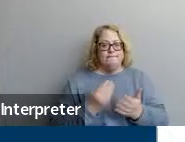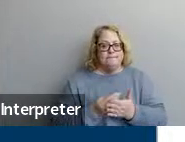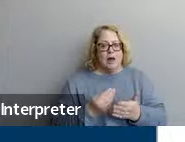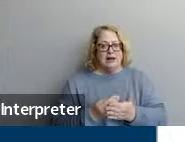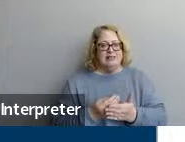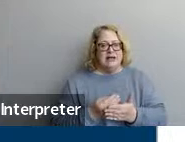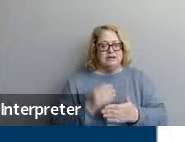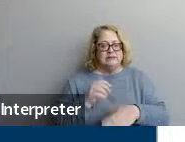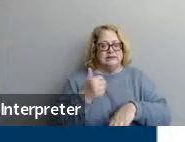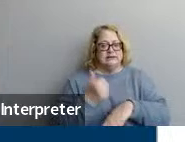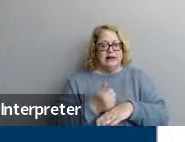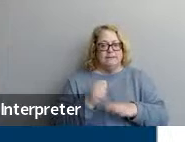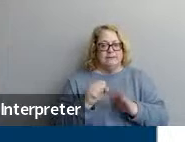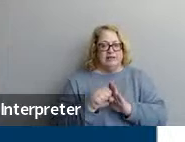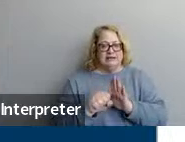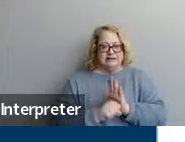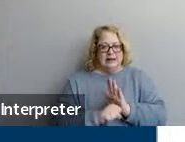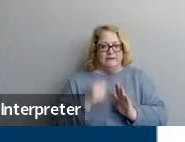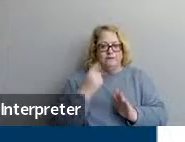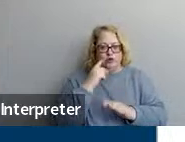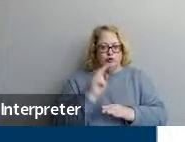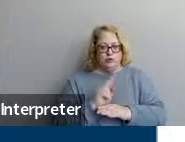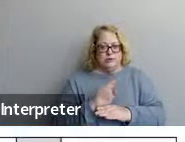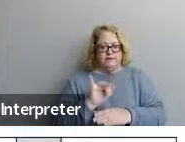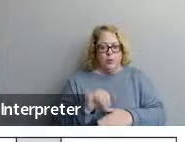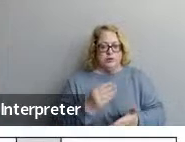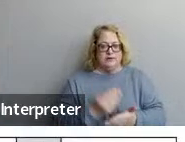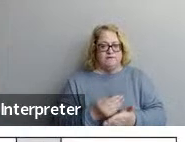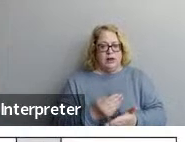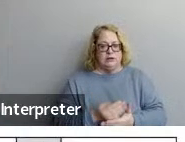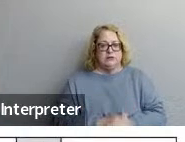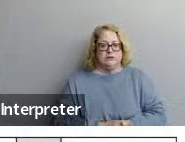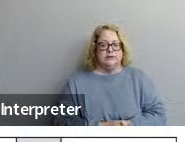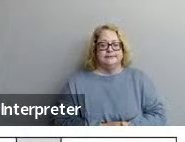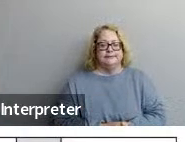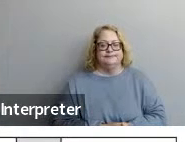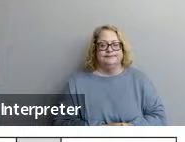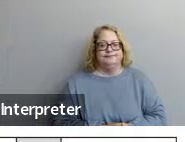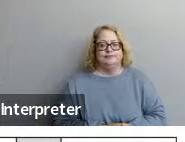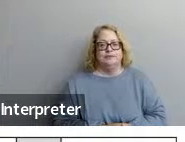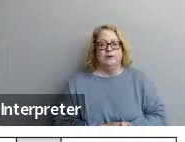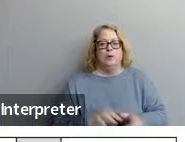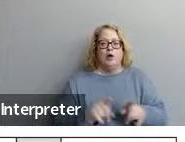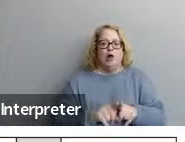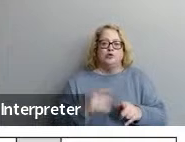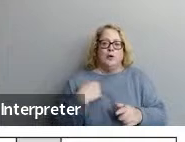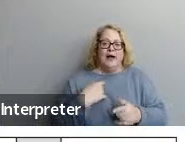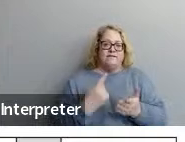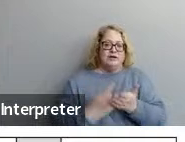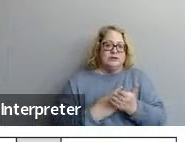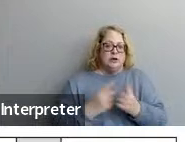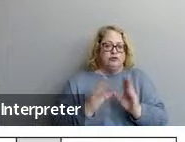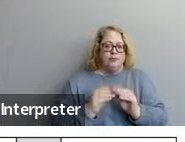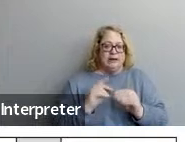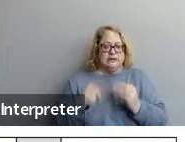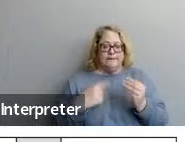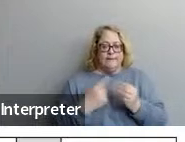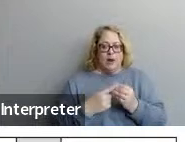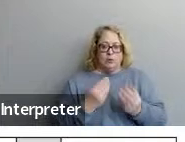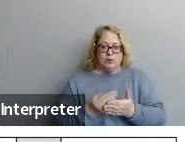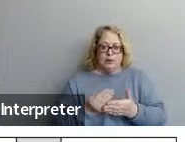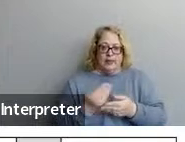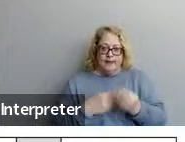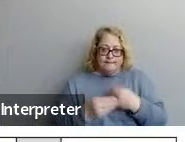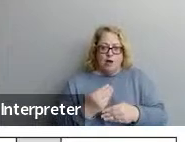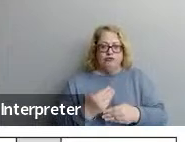been set by the state for the use of those funds. We also have budget discussion meetings that occur, which allows